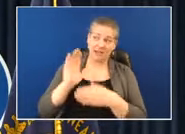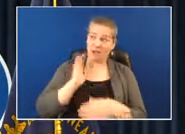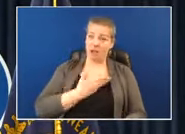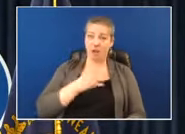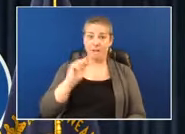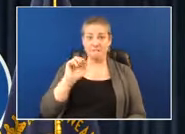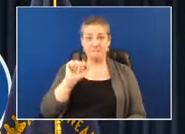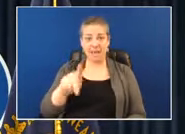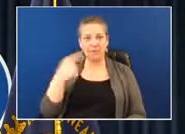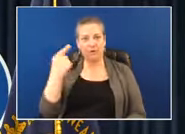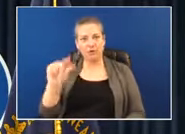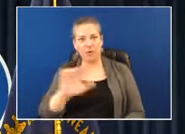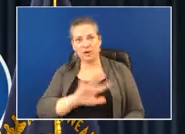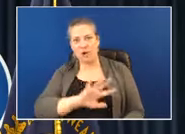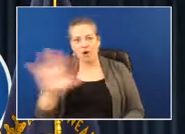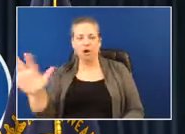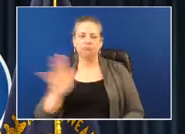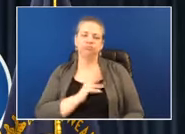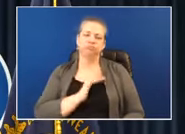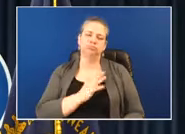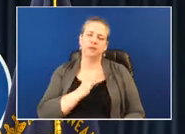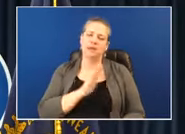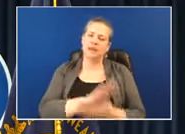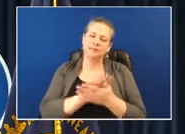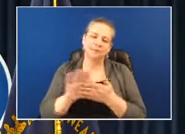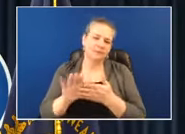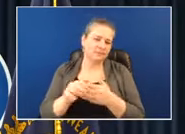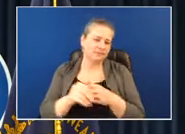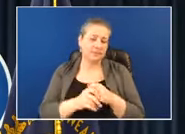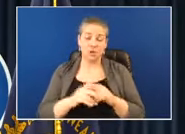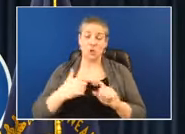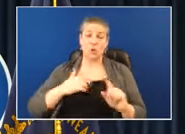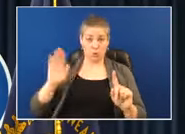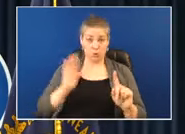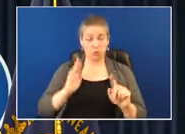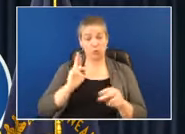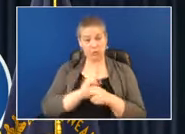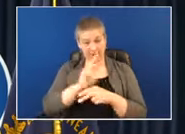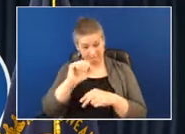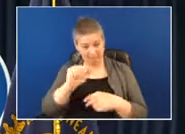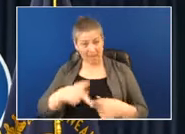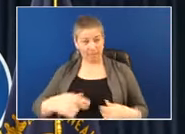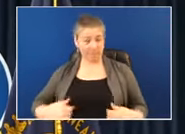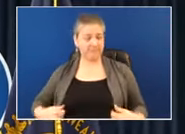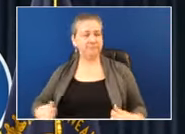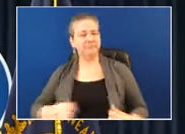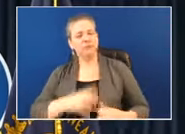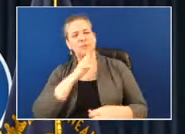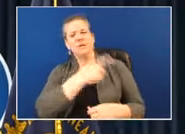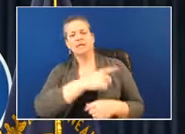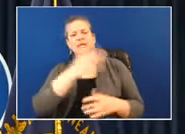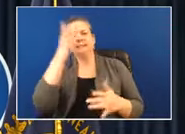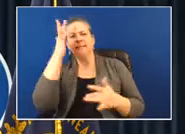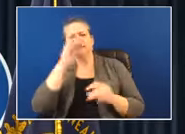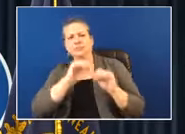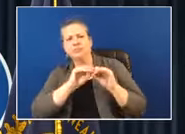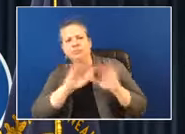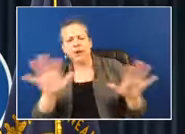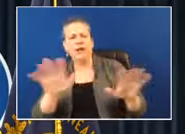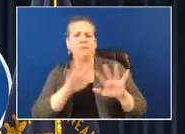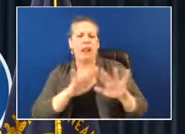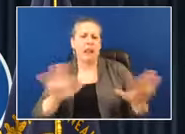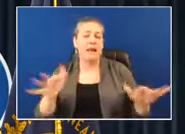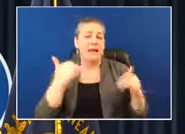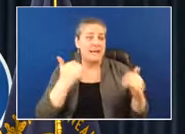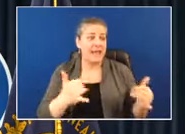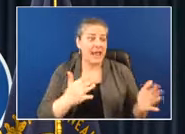map is different than the map we used to use. The map we used to use talked about how much the disease was spreading. This one blends together